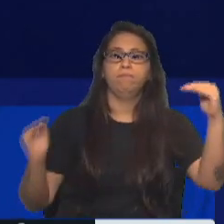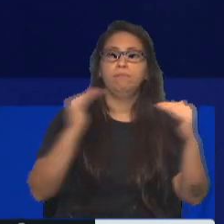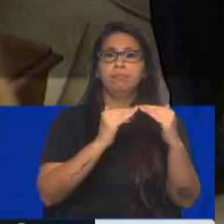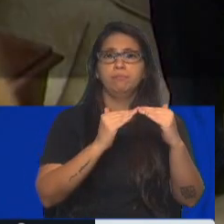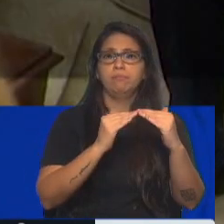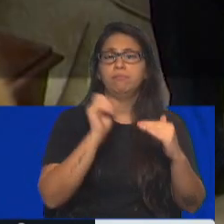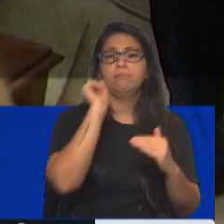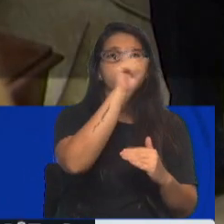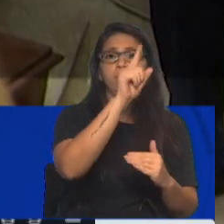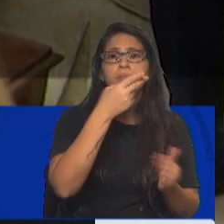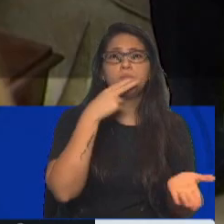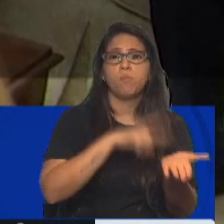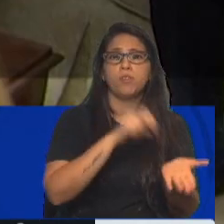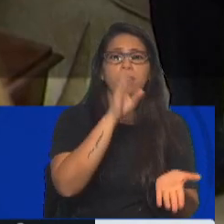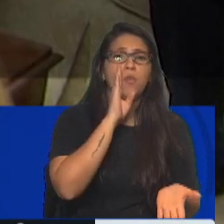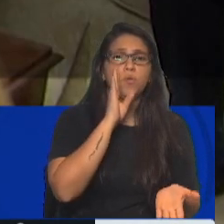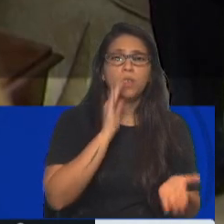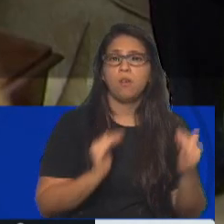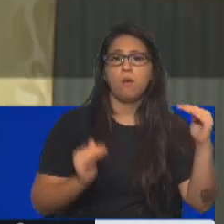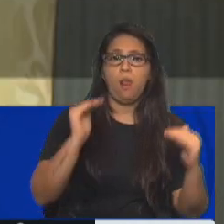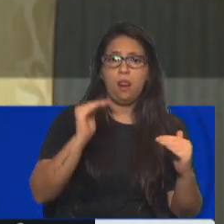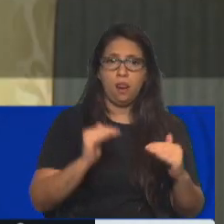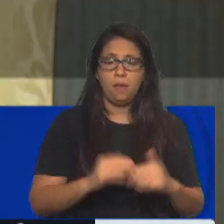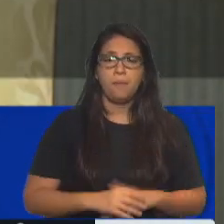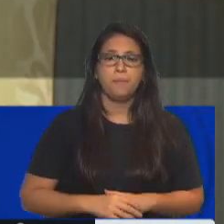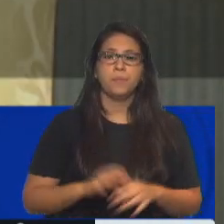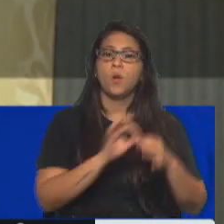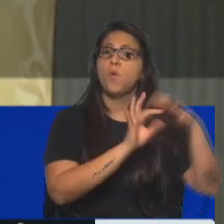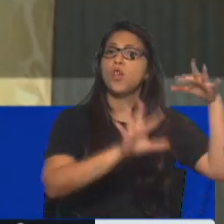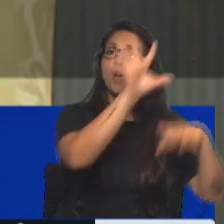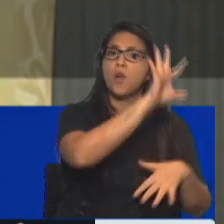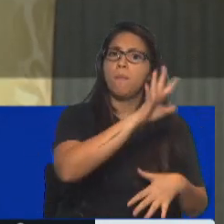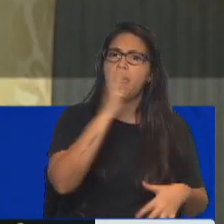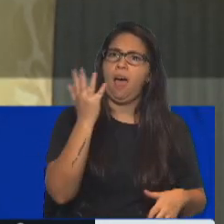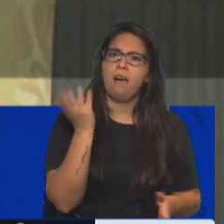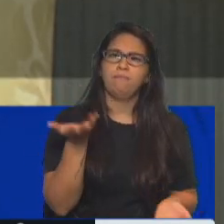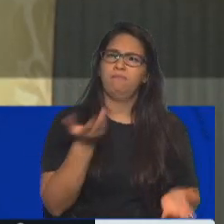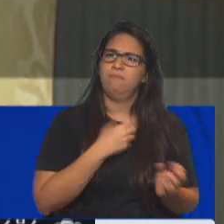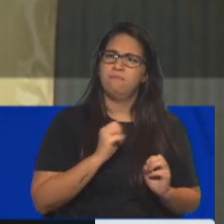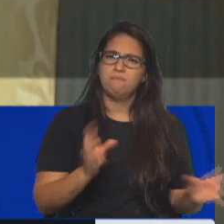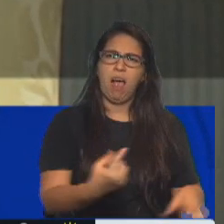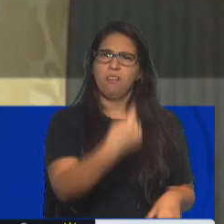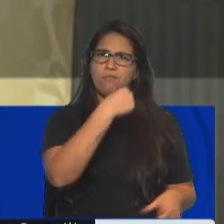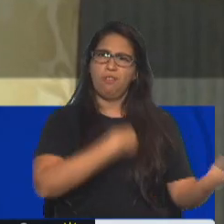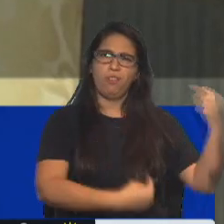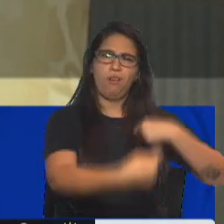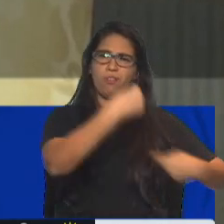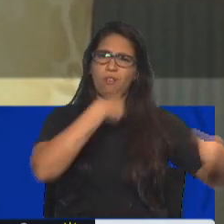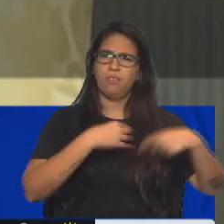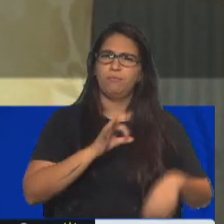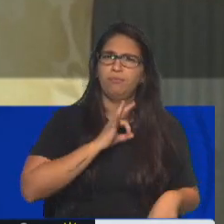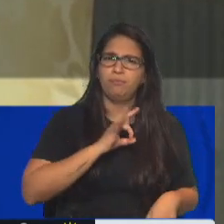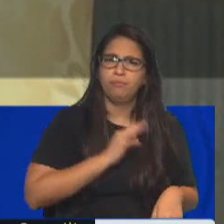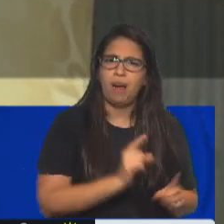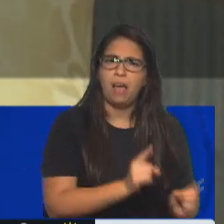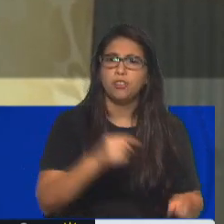of the tariffs of the United States. The European Union treats us very badly. They have for years. I saw